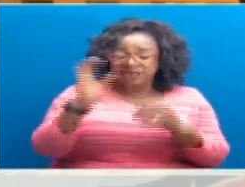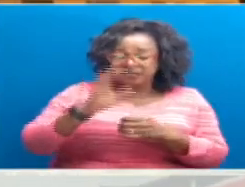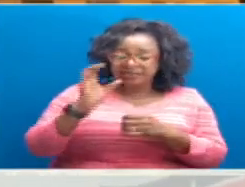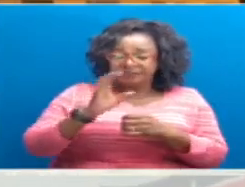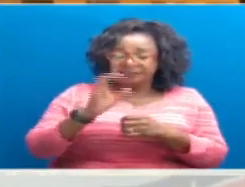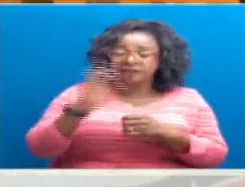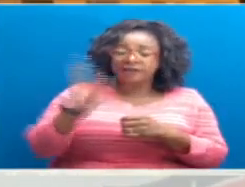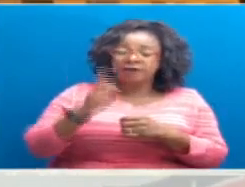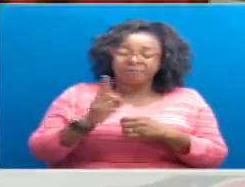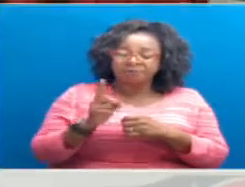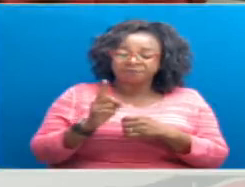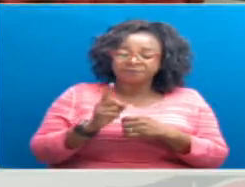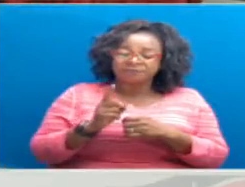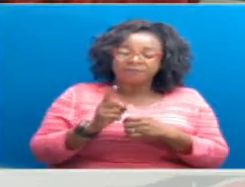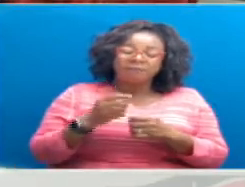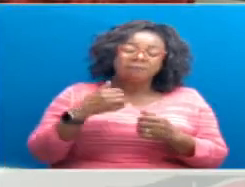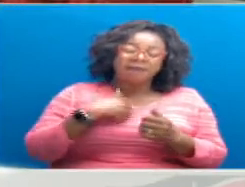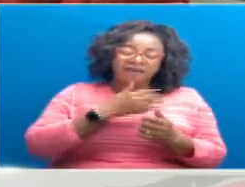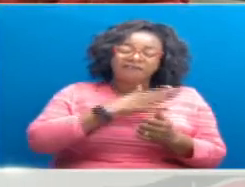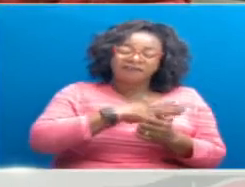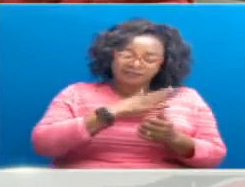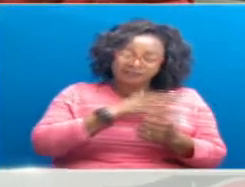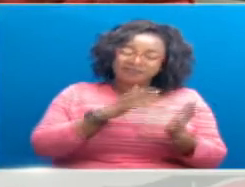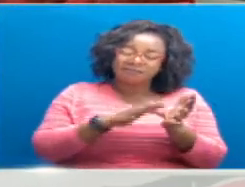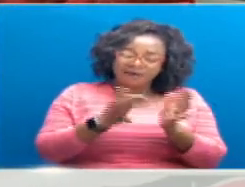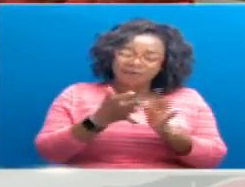in Nairobi is my friend, Polycarp Igathe. The Bible says,